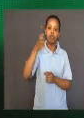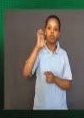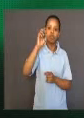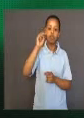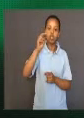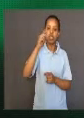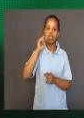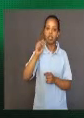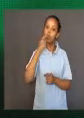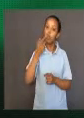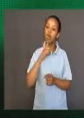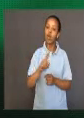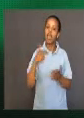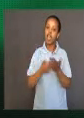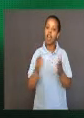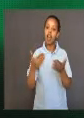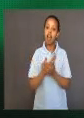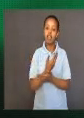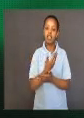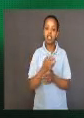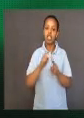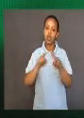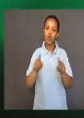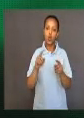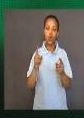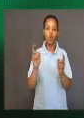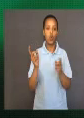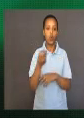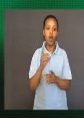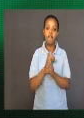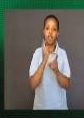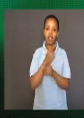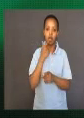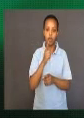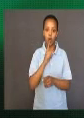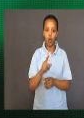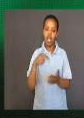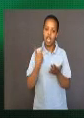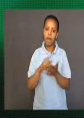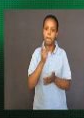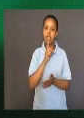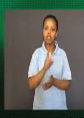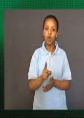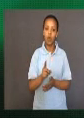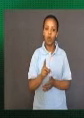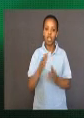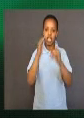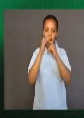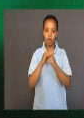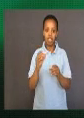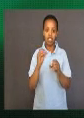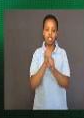newest theory in special creationism and says God's work can be seen